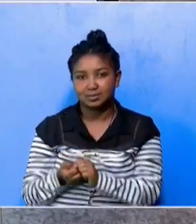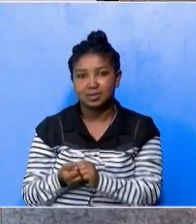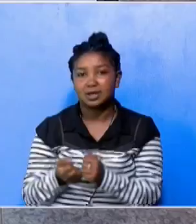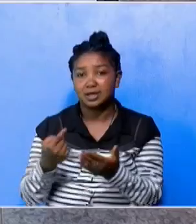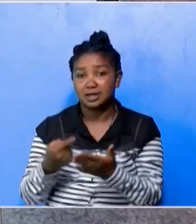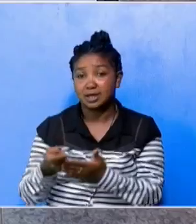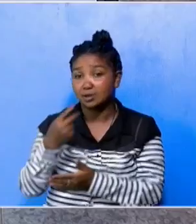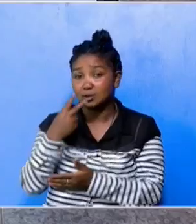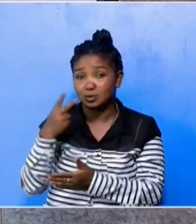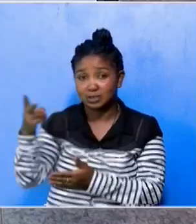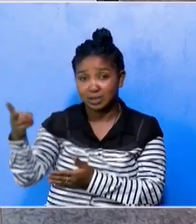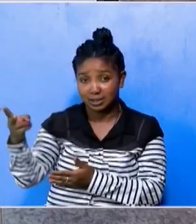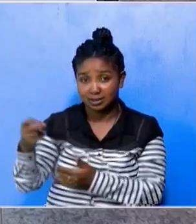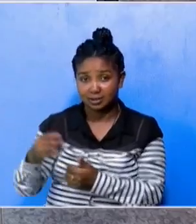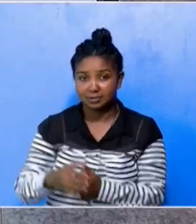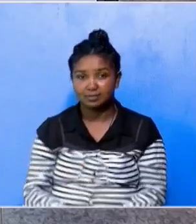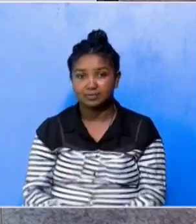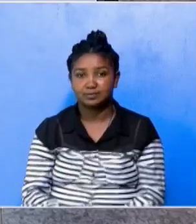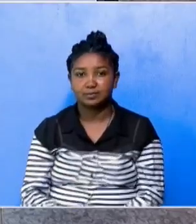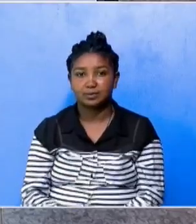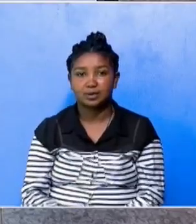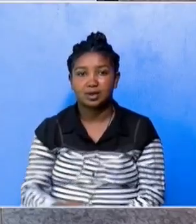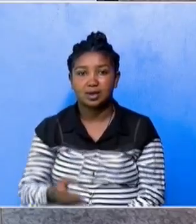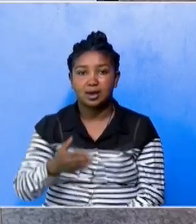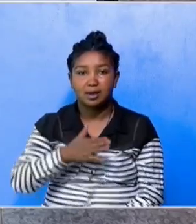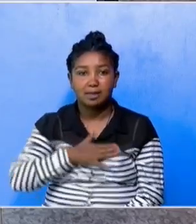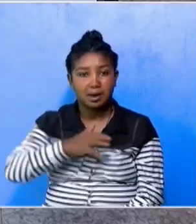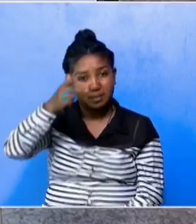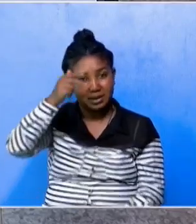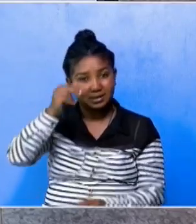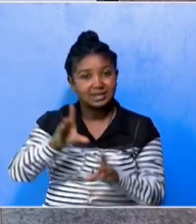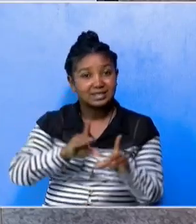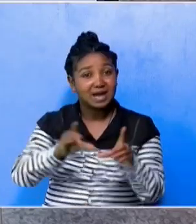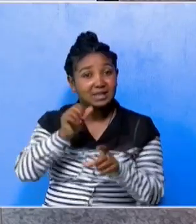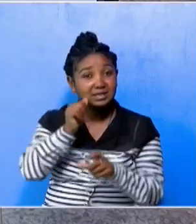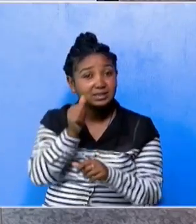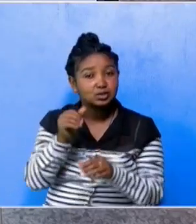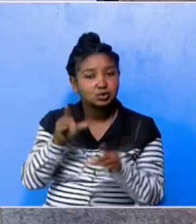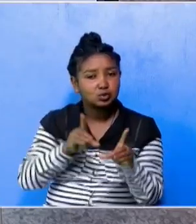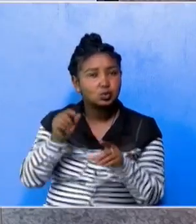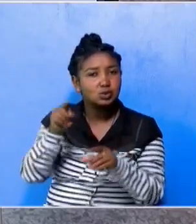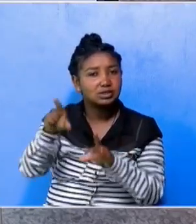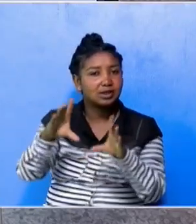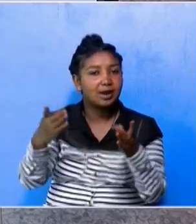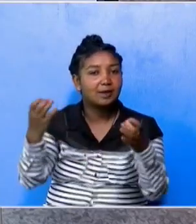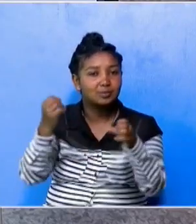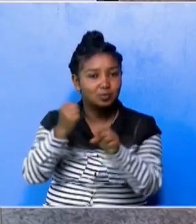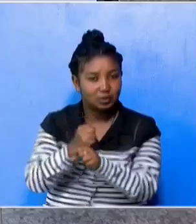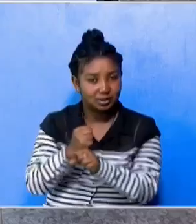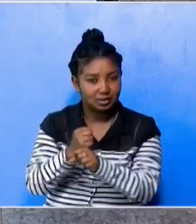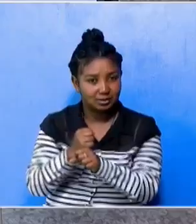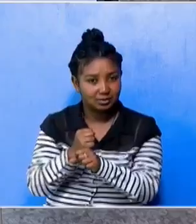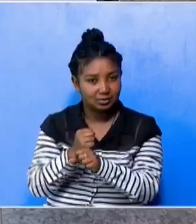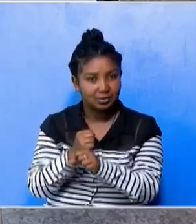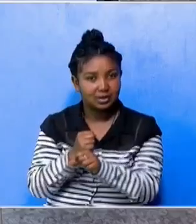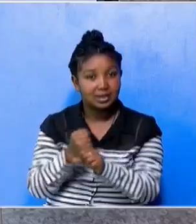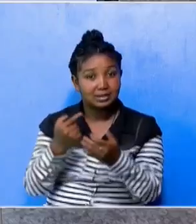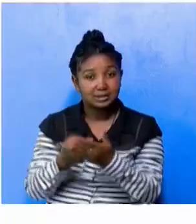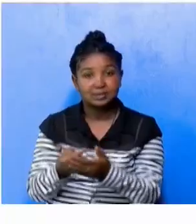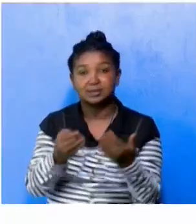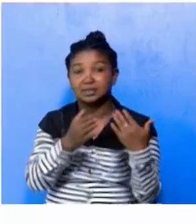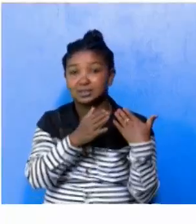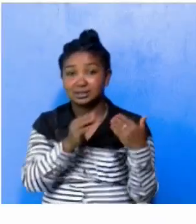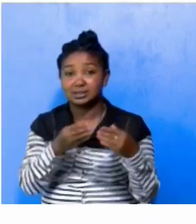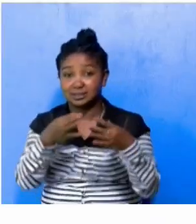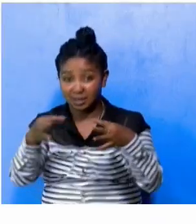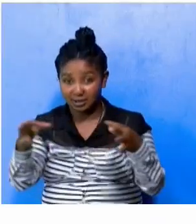Here, as we said so far, my brother doesn't do his homework or his classwork. In this subject, in